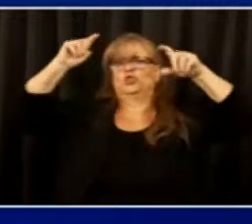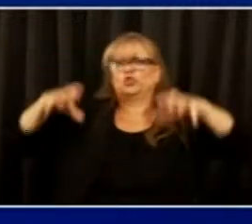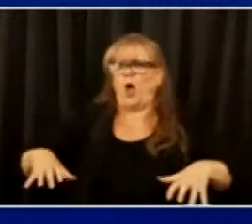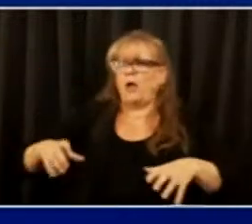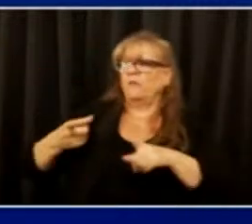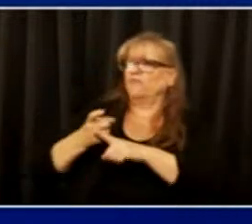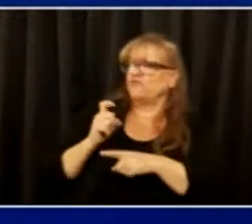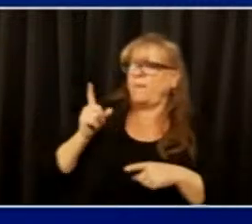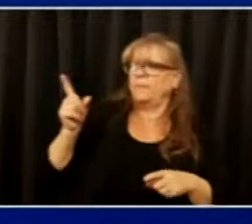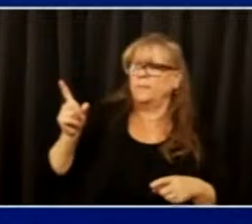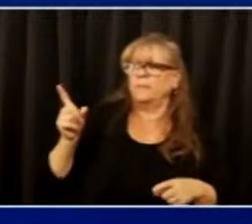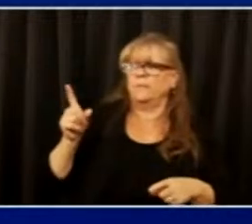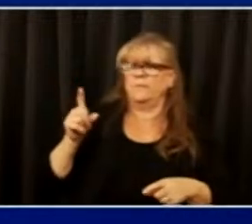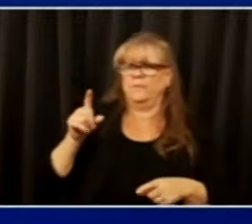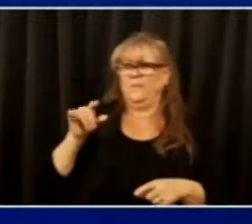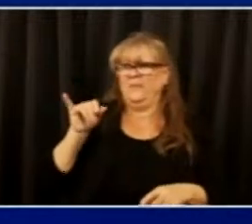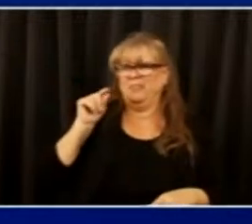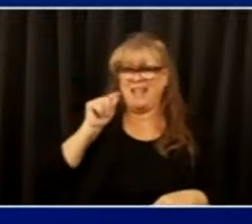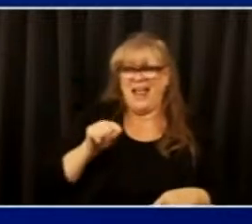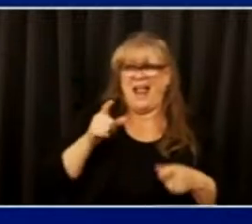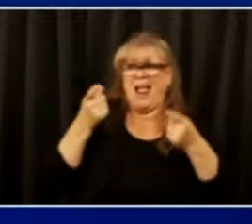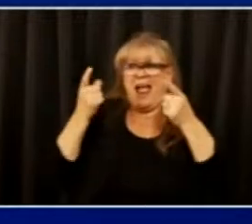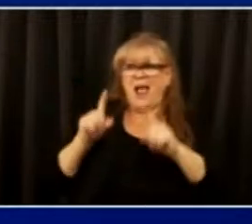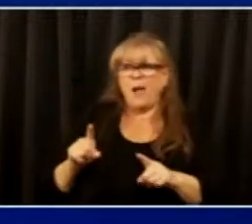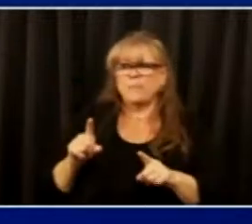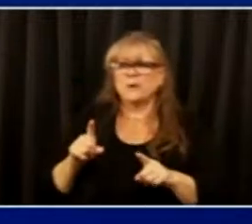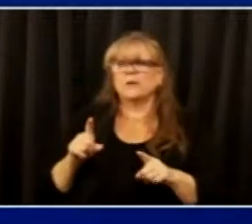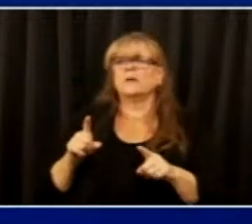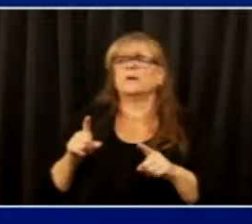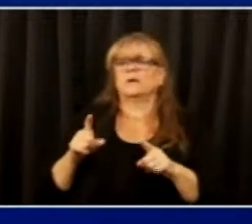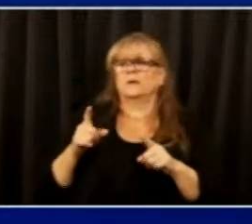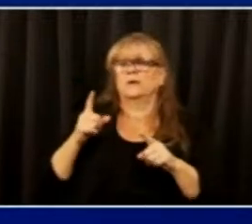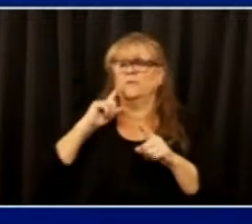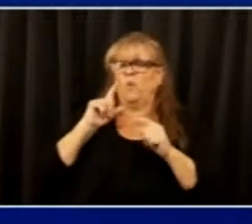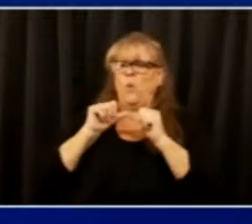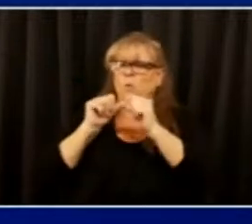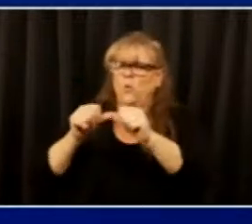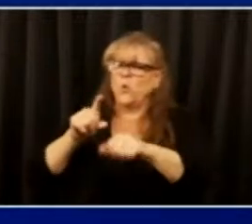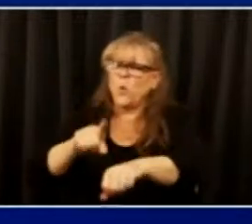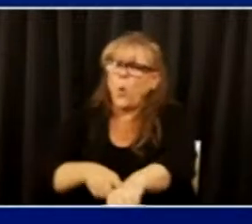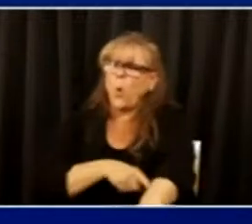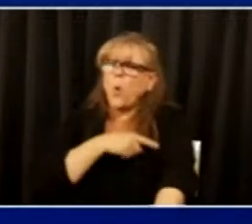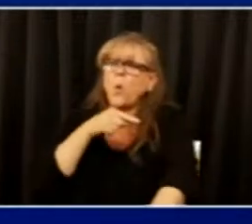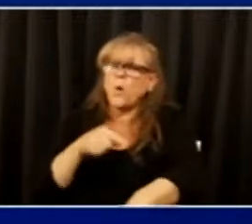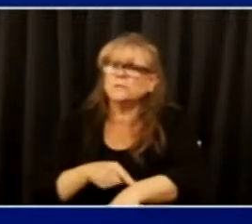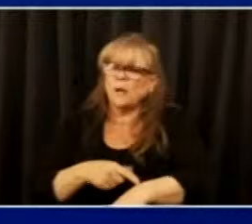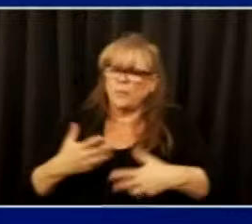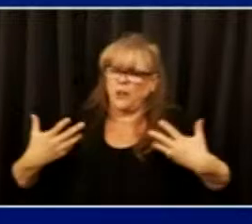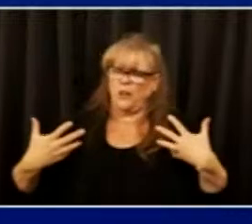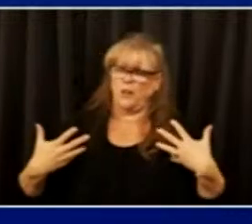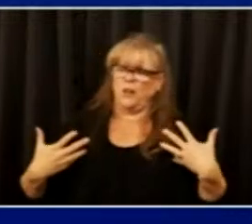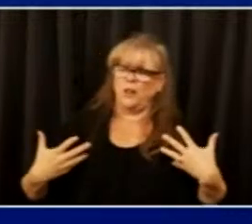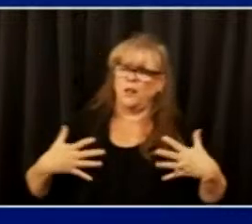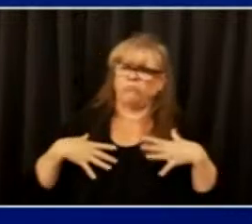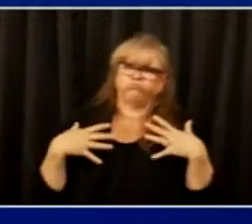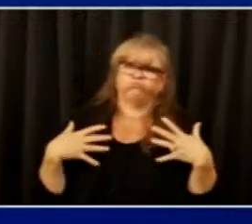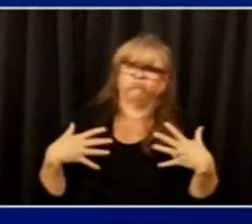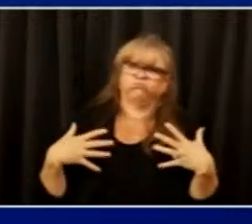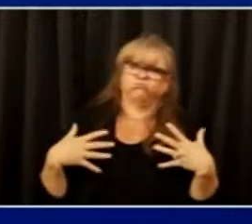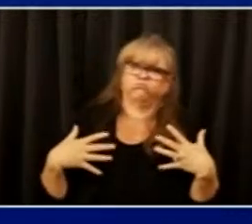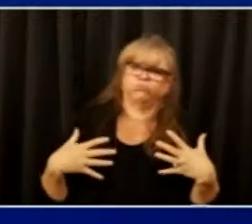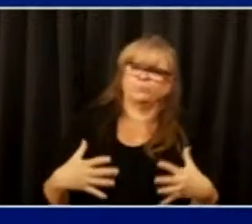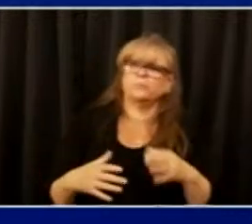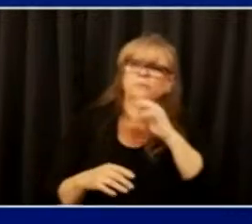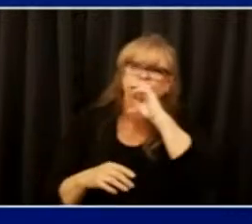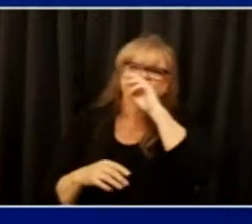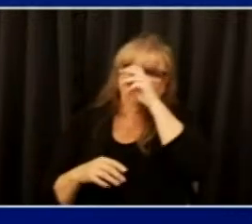more long-term effects from infection in children. These are also known as long COVID or PASC. So I